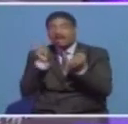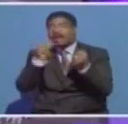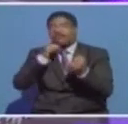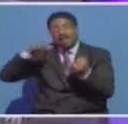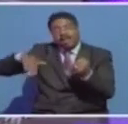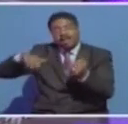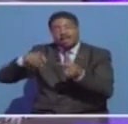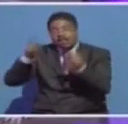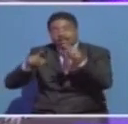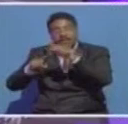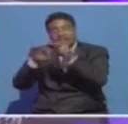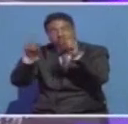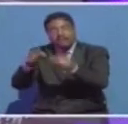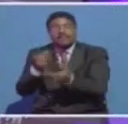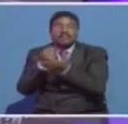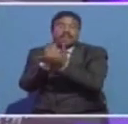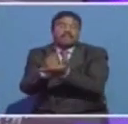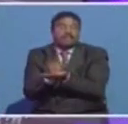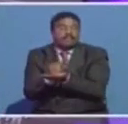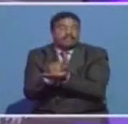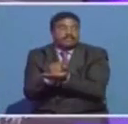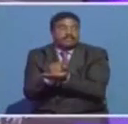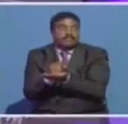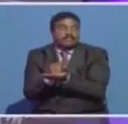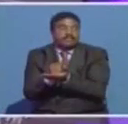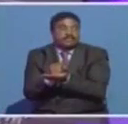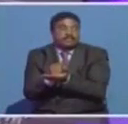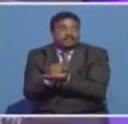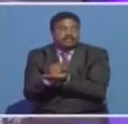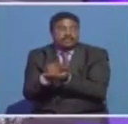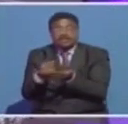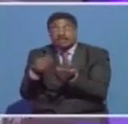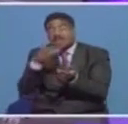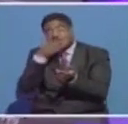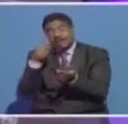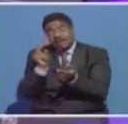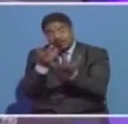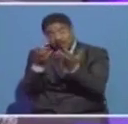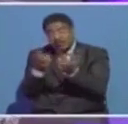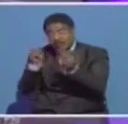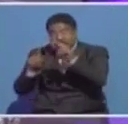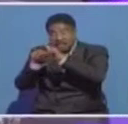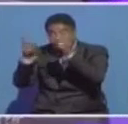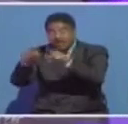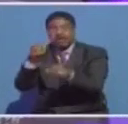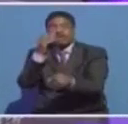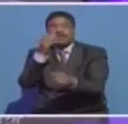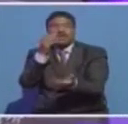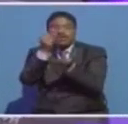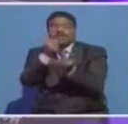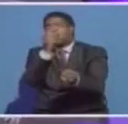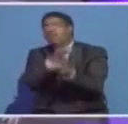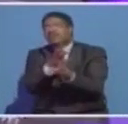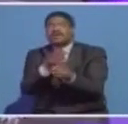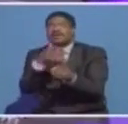But for some reason, when a disaster happens, funds are readily available. But we would prefer a situation where we are funded as